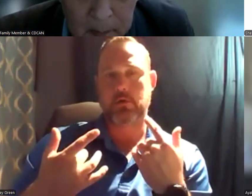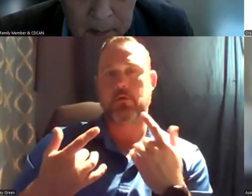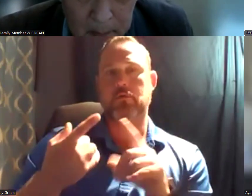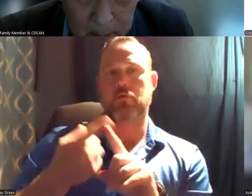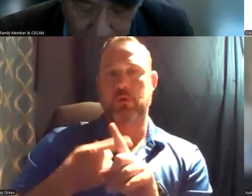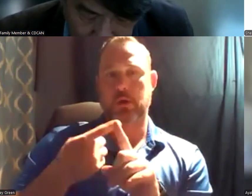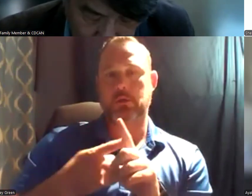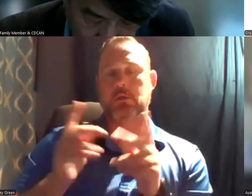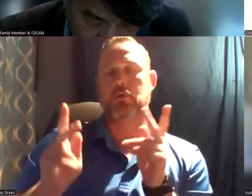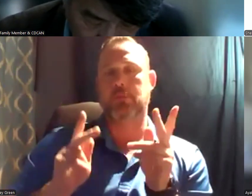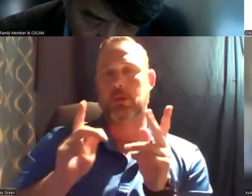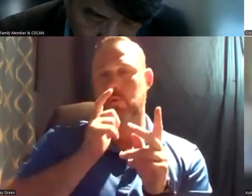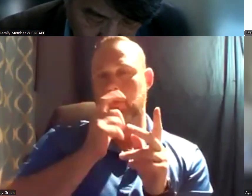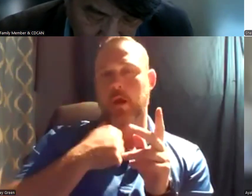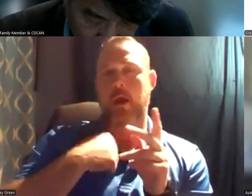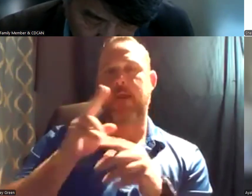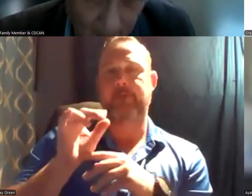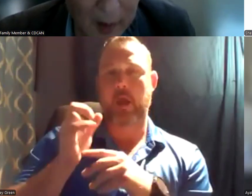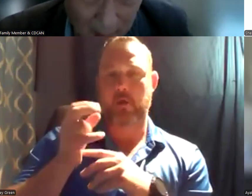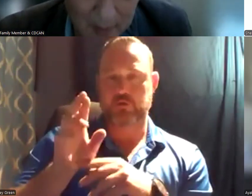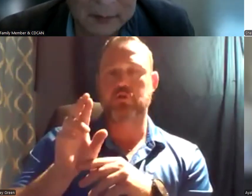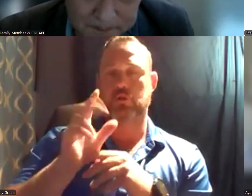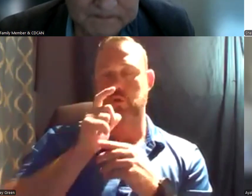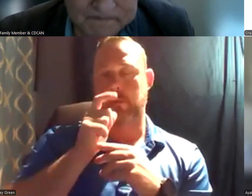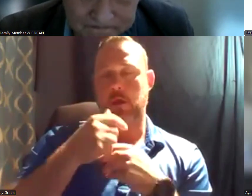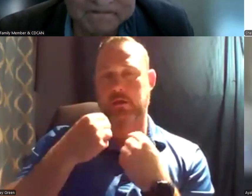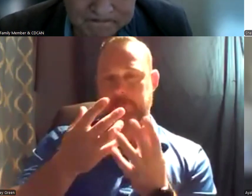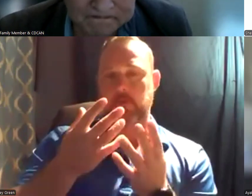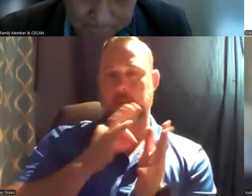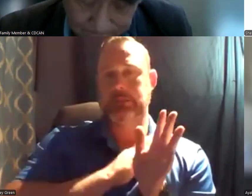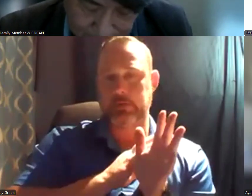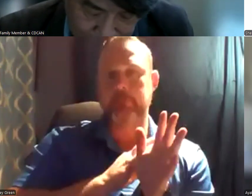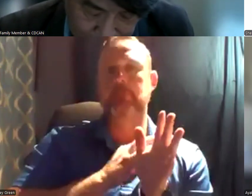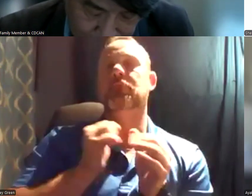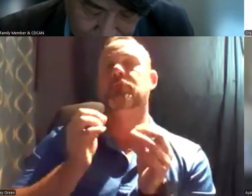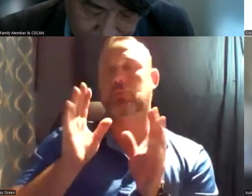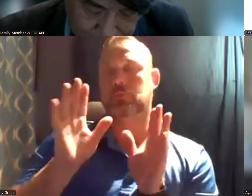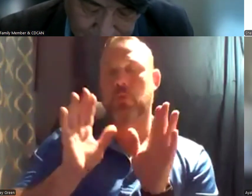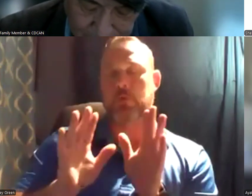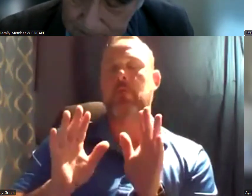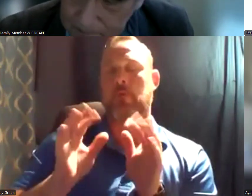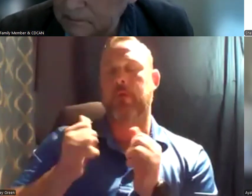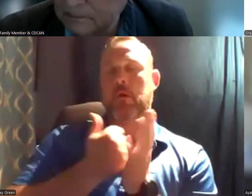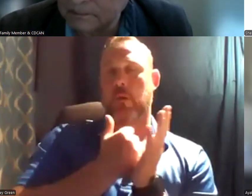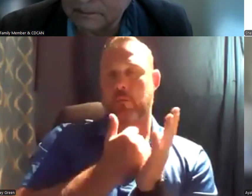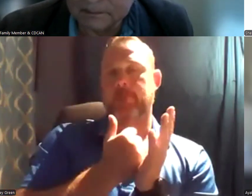renting to folks that have vouchers by giving them incentives. I mean, it's wonderful, and that's very helpful. I'm going to move back